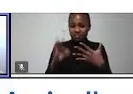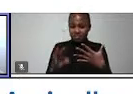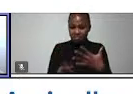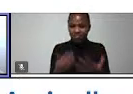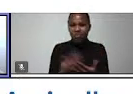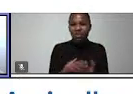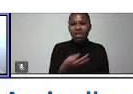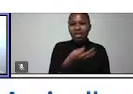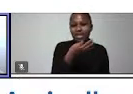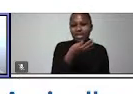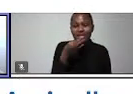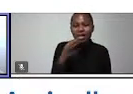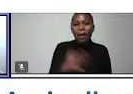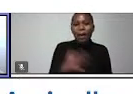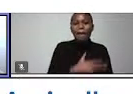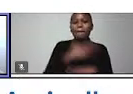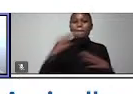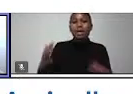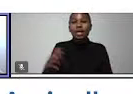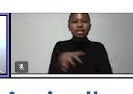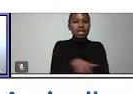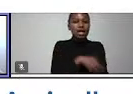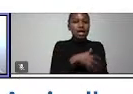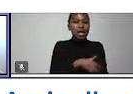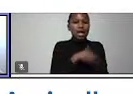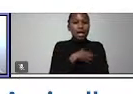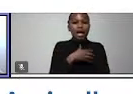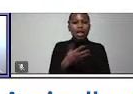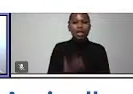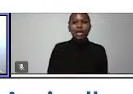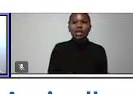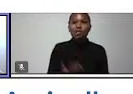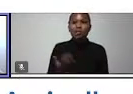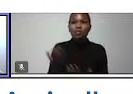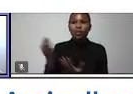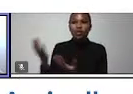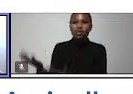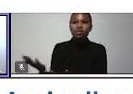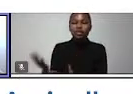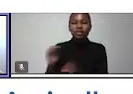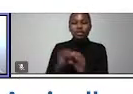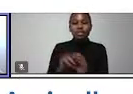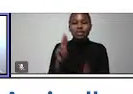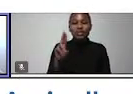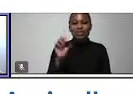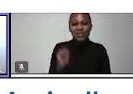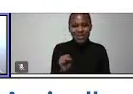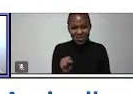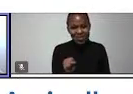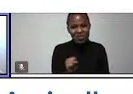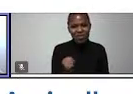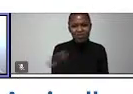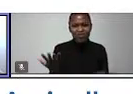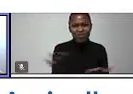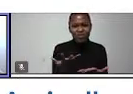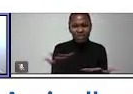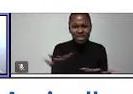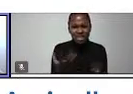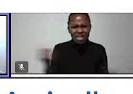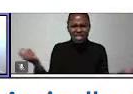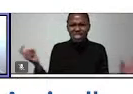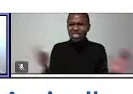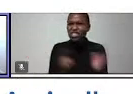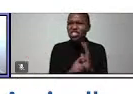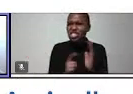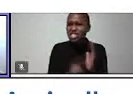biggest agricultural actually imports from the US. Meat, which I think, you know, chicken falls actually under this,